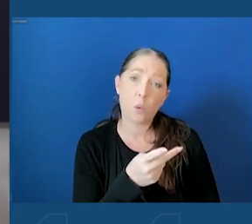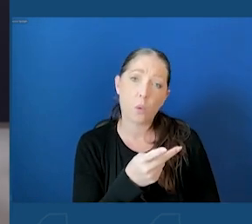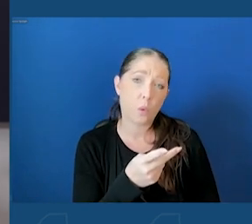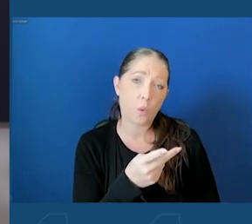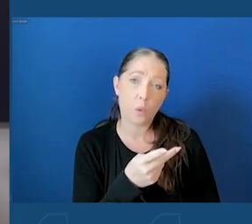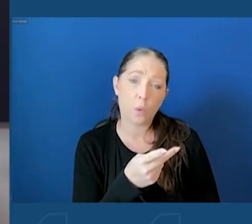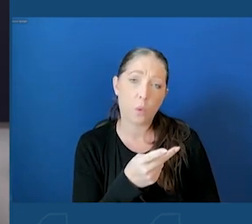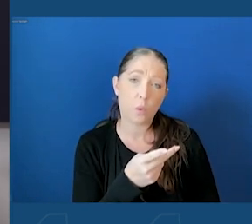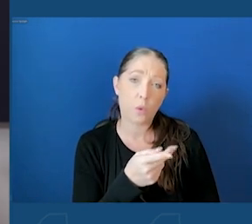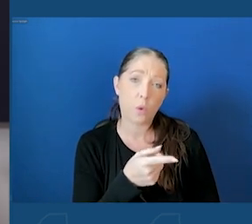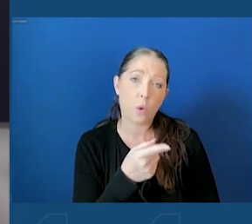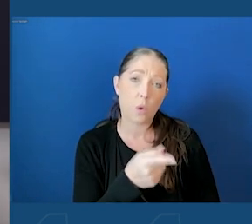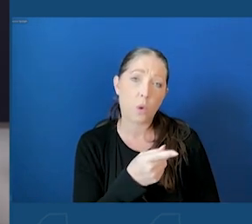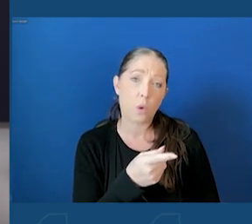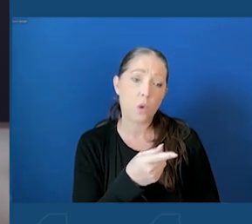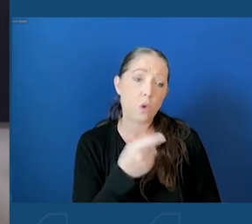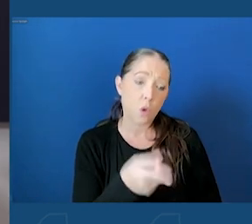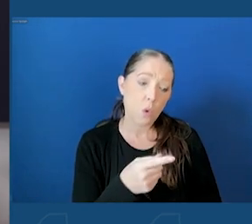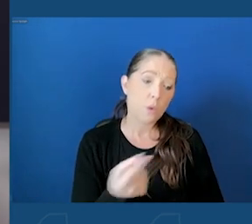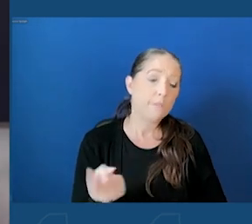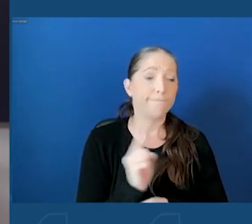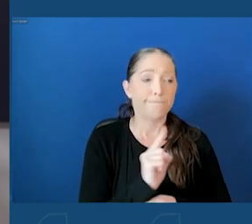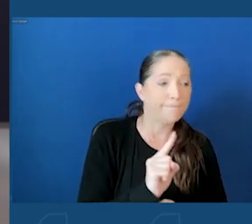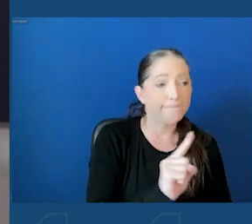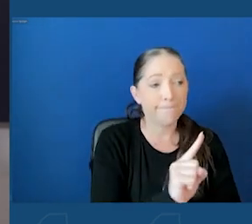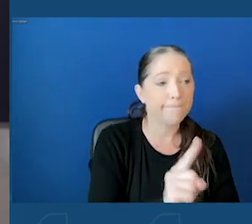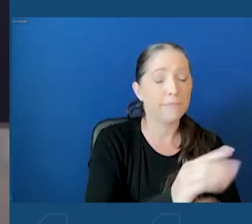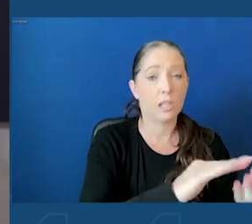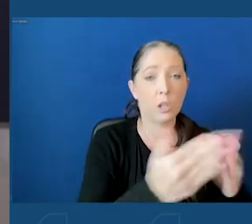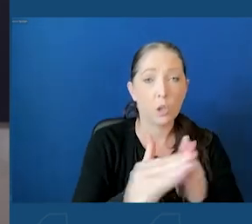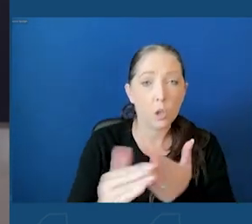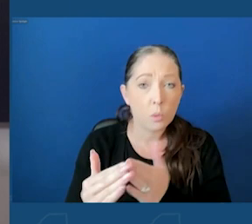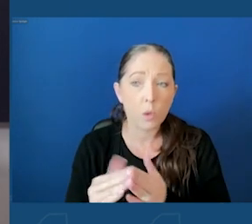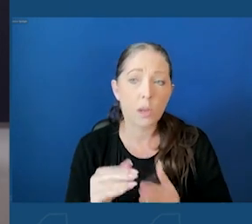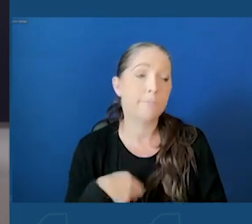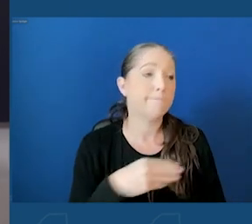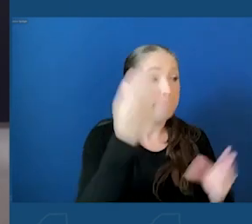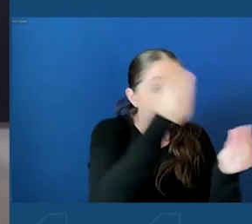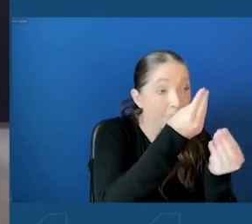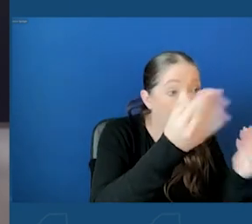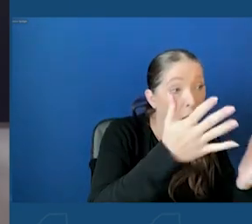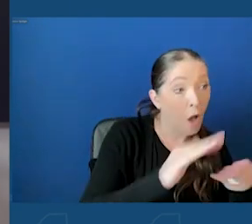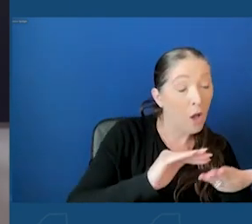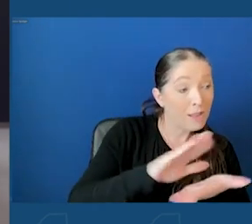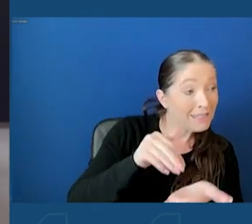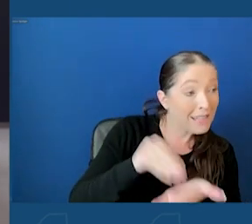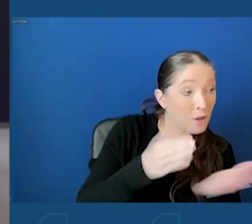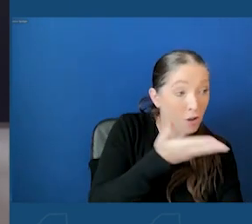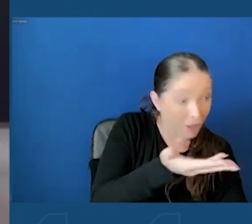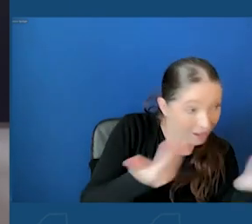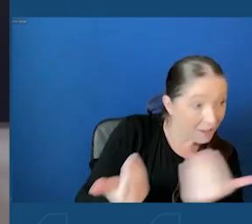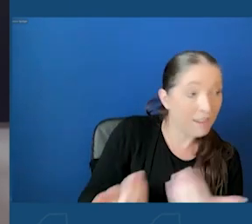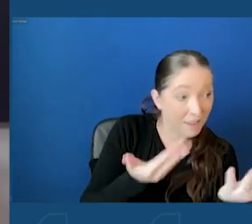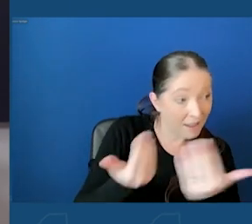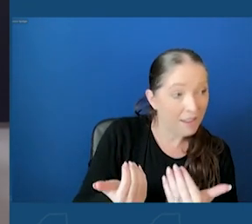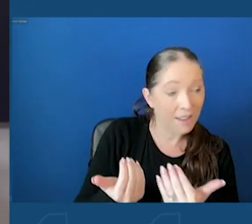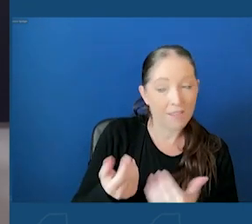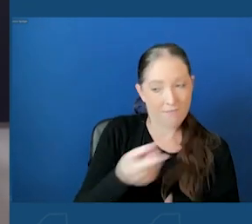the other side of the community that knew nothing about the center, and brought them here so that they can see